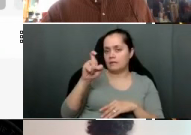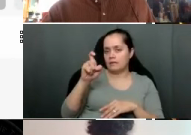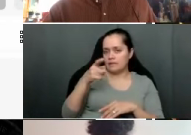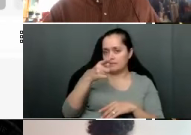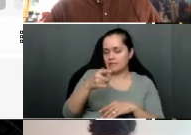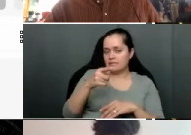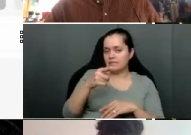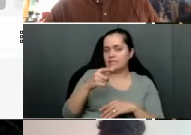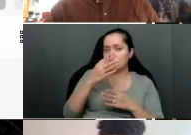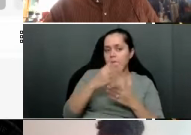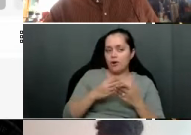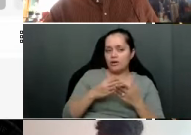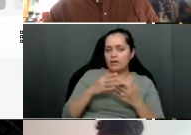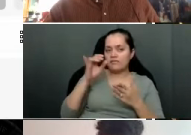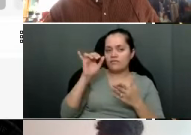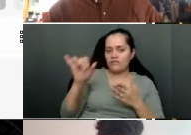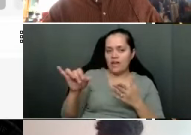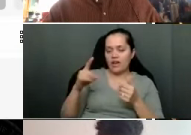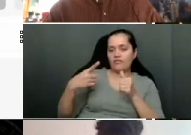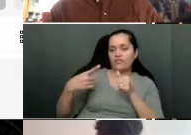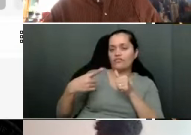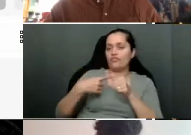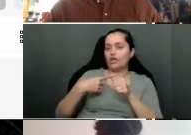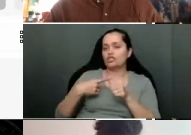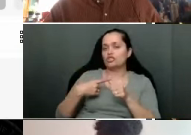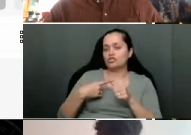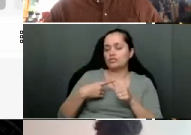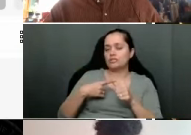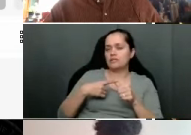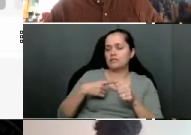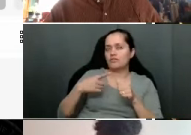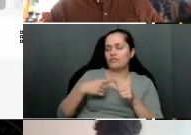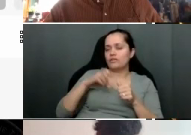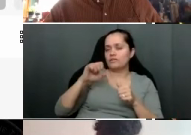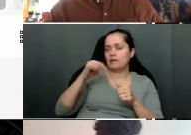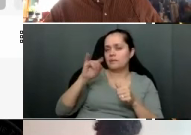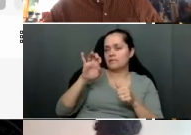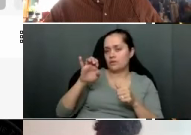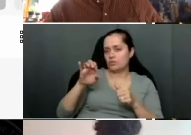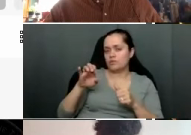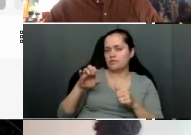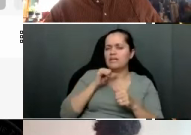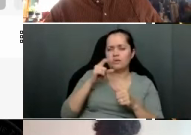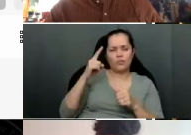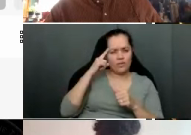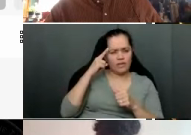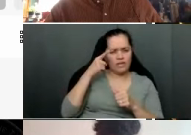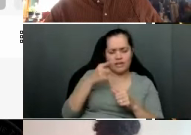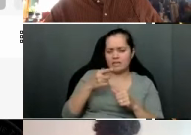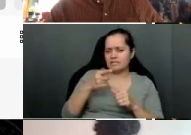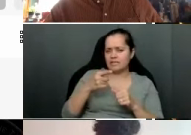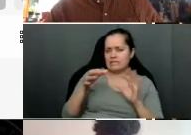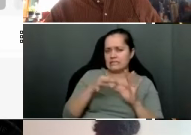is a segment from the first episode. Don't think this has text built